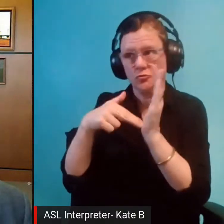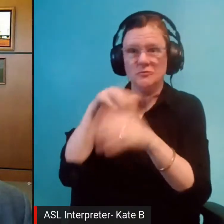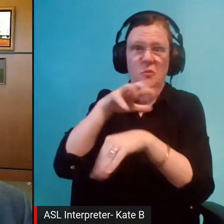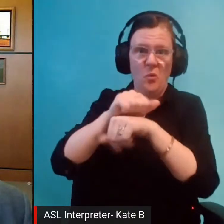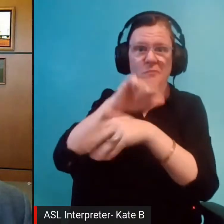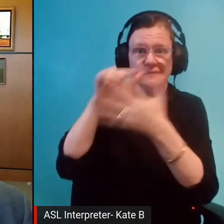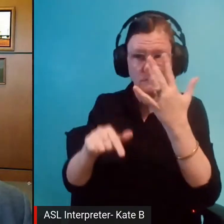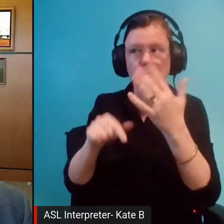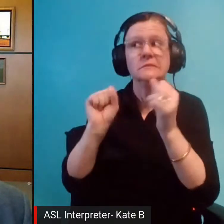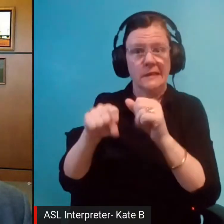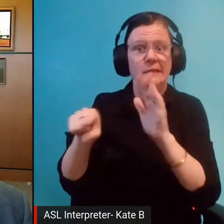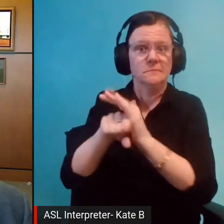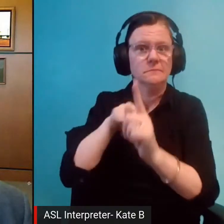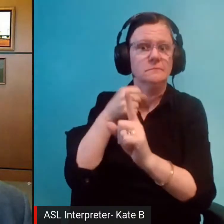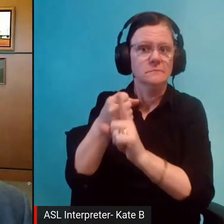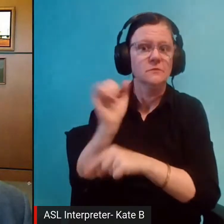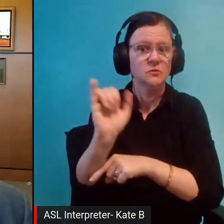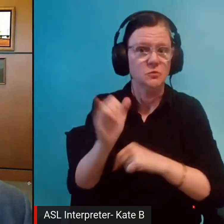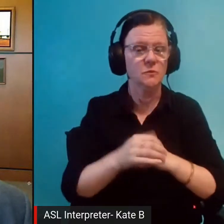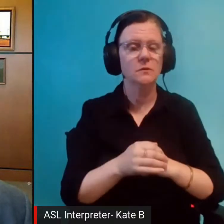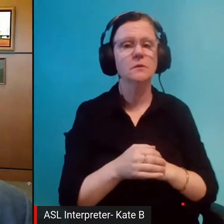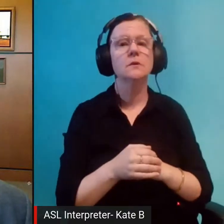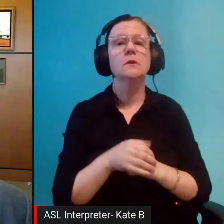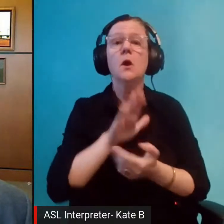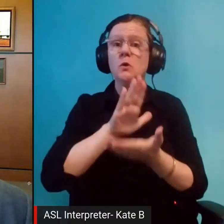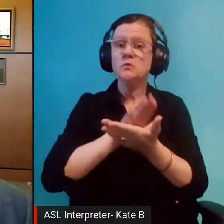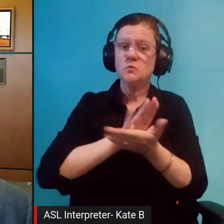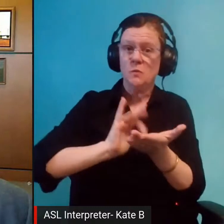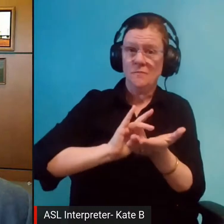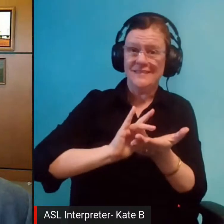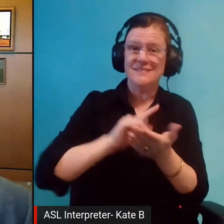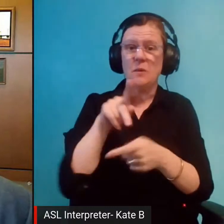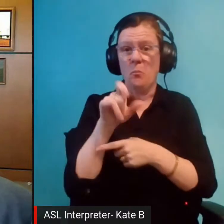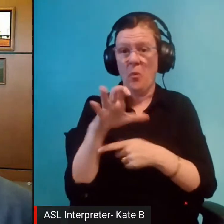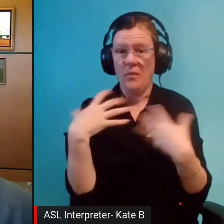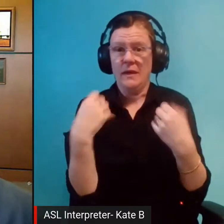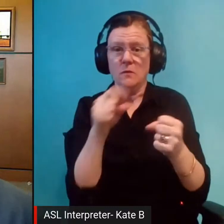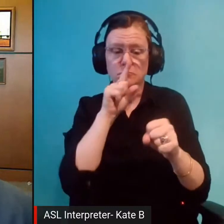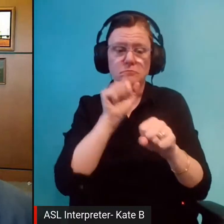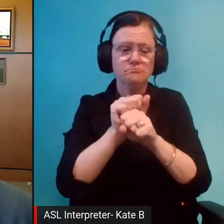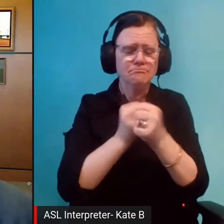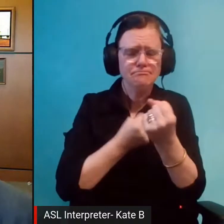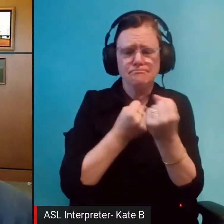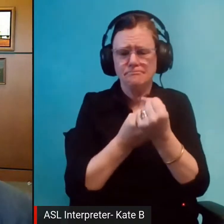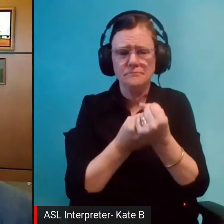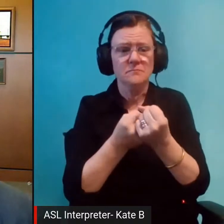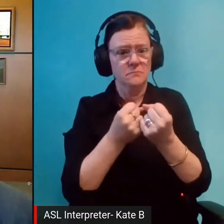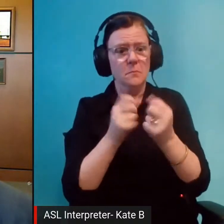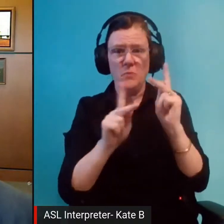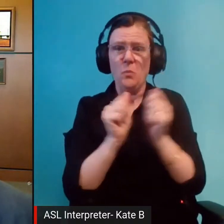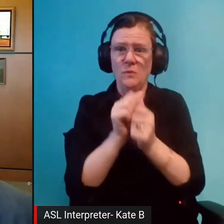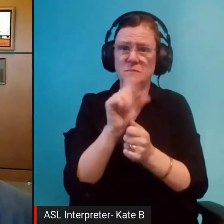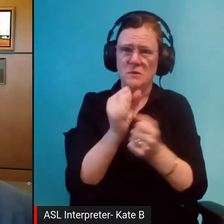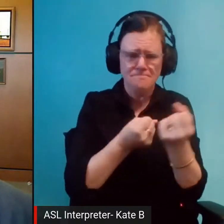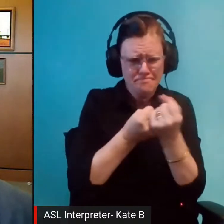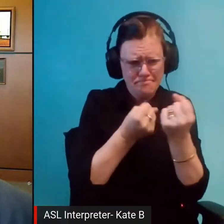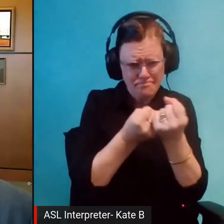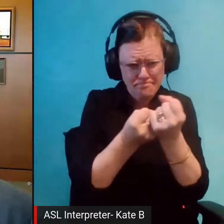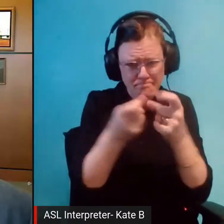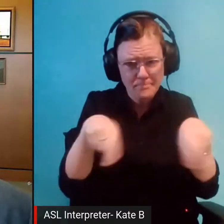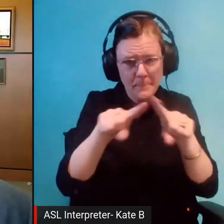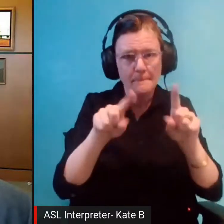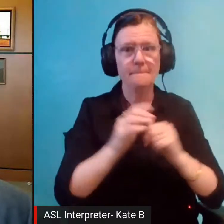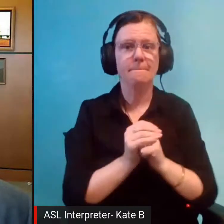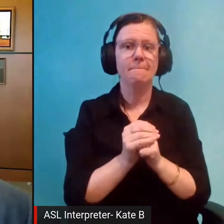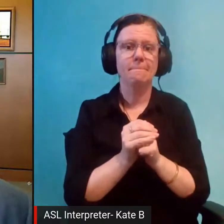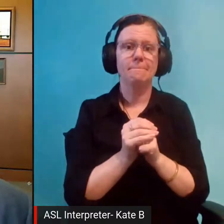population. The School of Medicine and Public Health is committed to supporting those with disabilities. It's